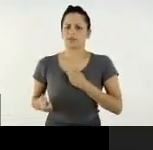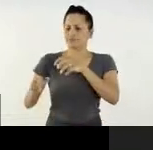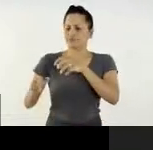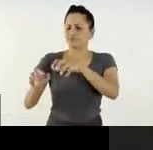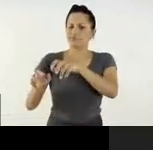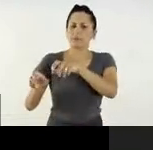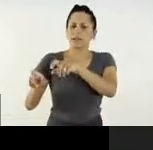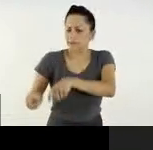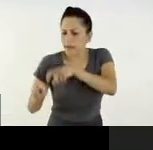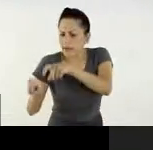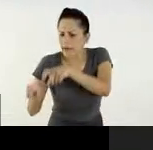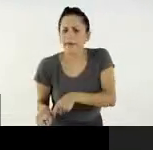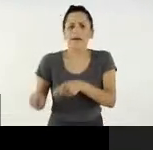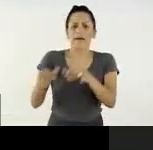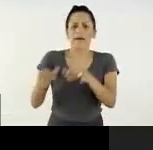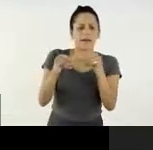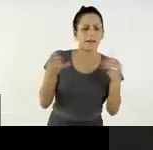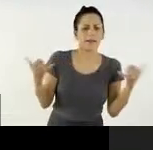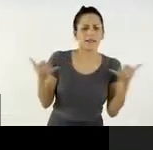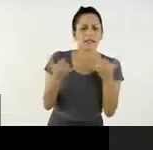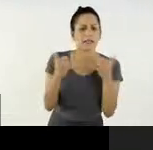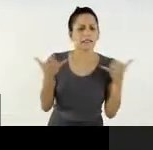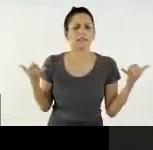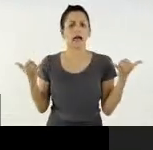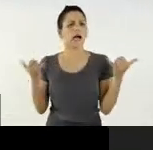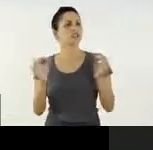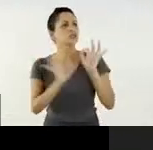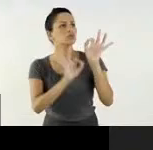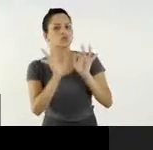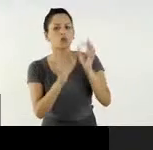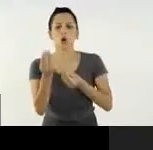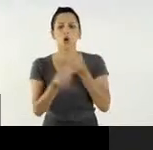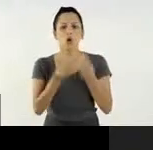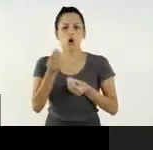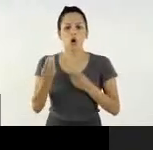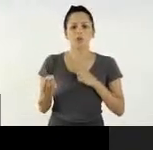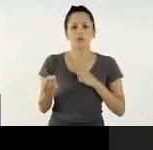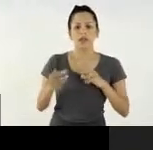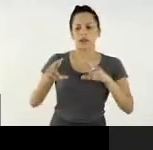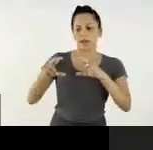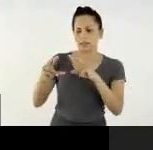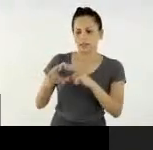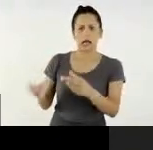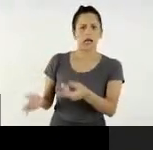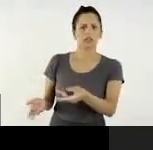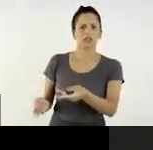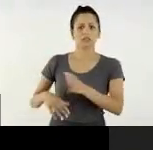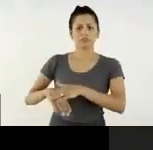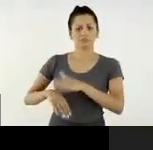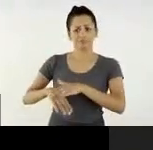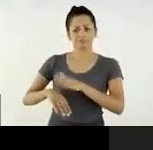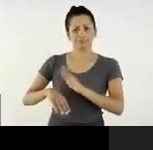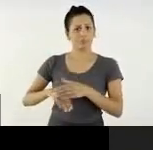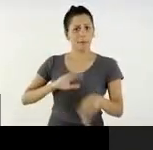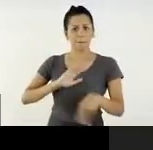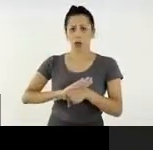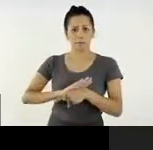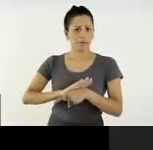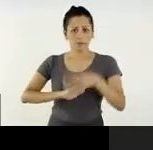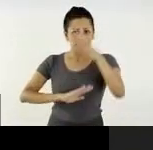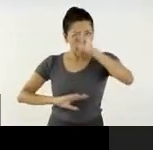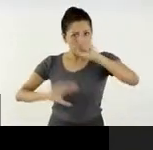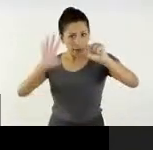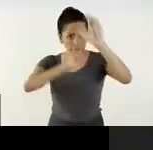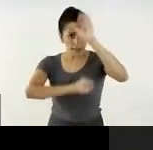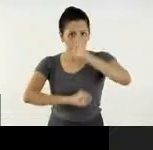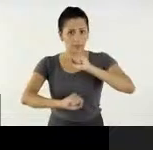dispose of human waste. They taught themselves and they invented too. Language in particular was